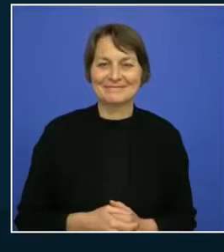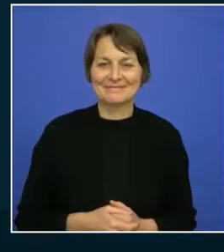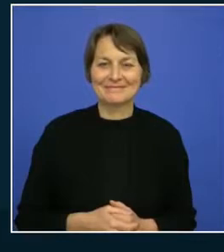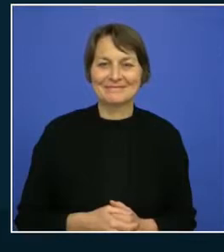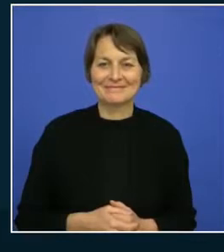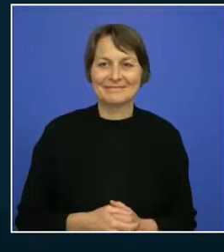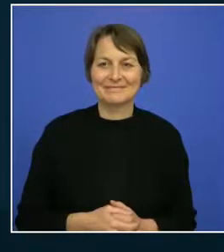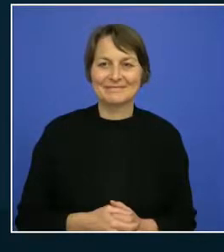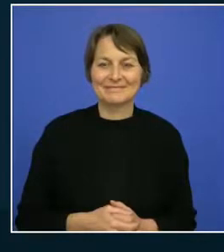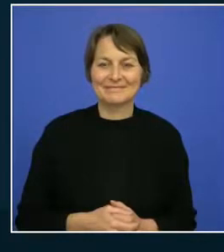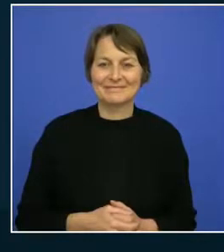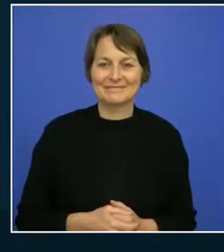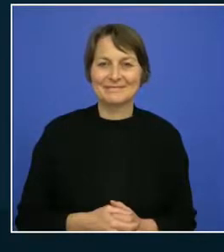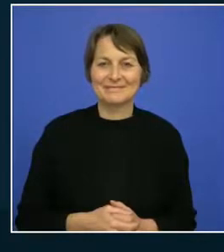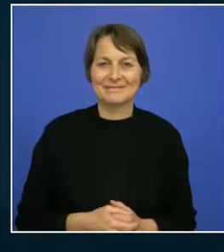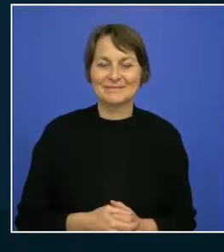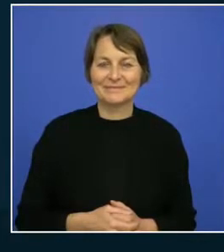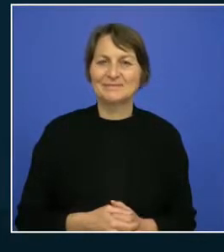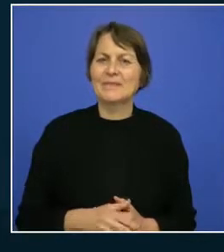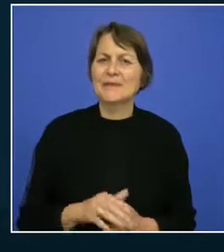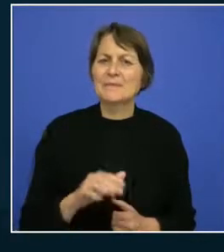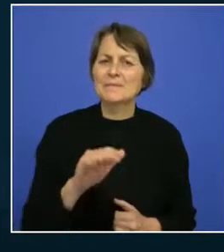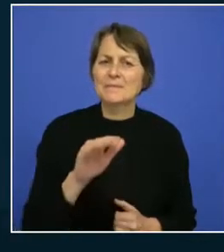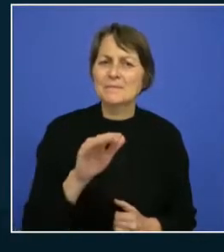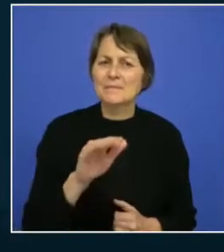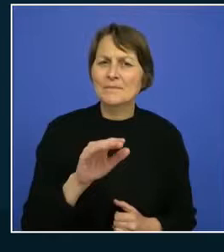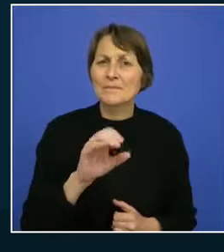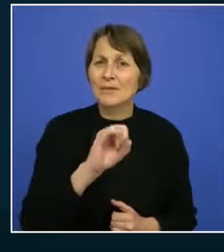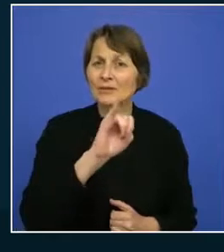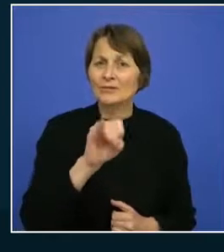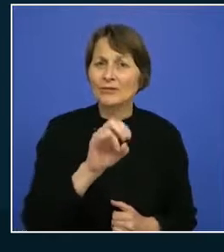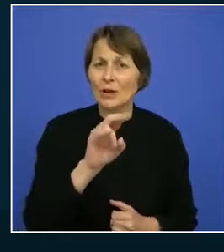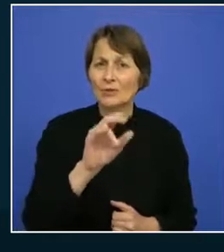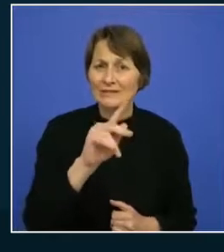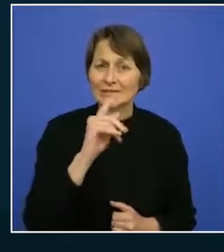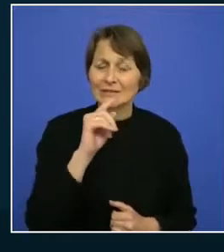Maybe it helps, Sarah, if you rejoin the call again?